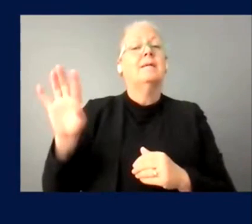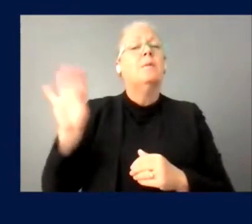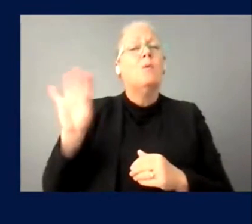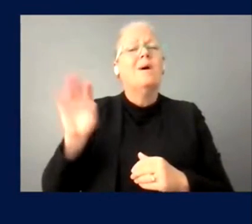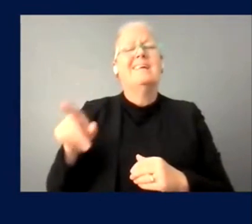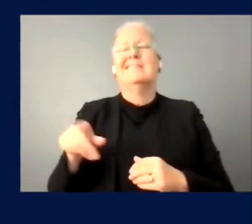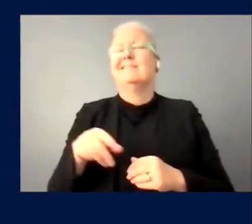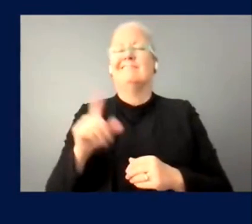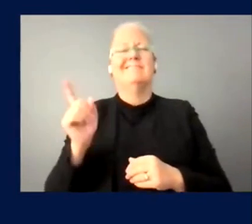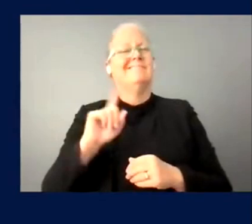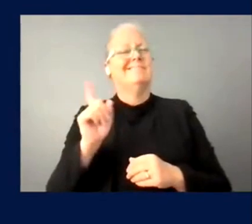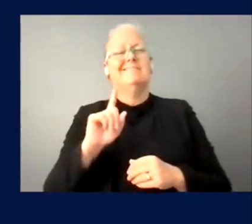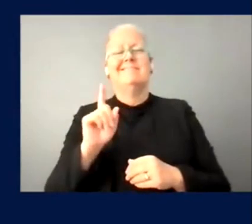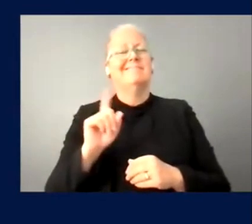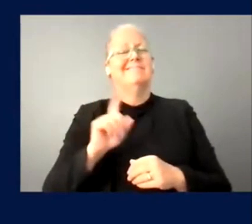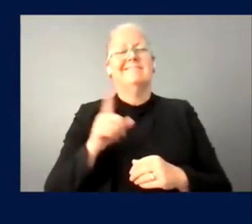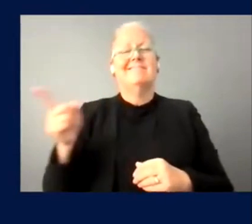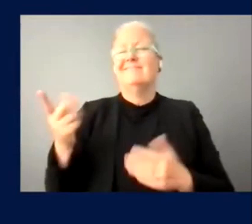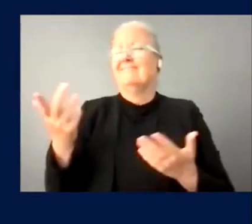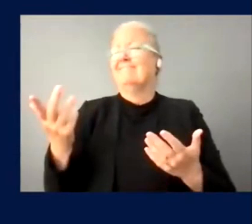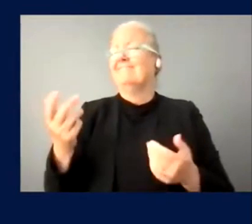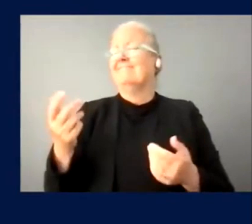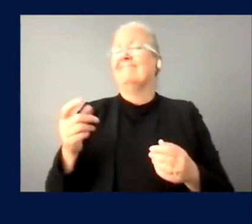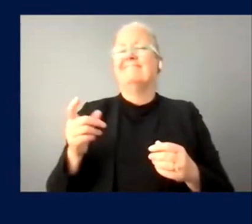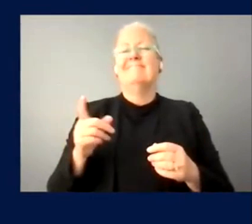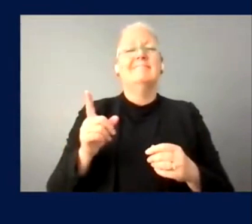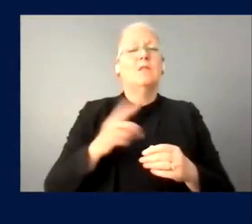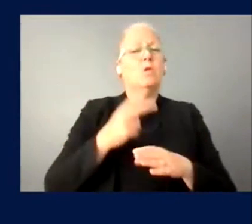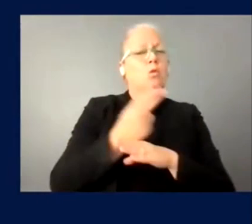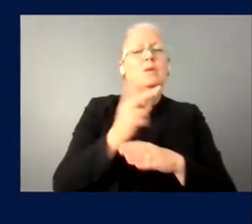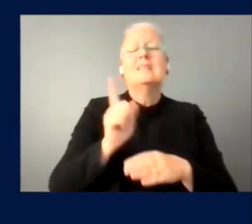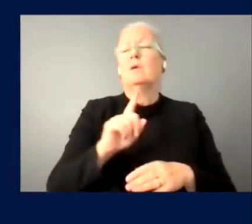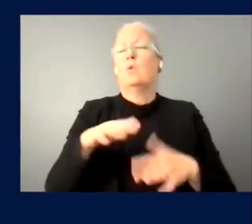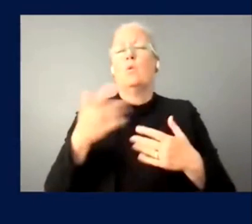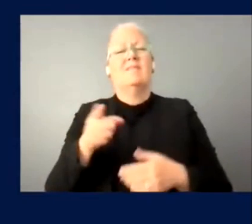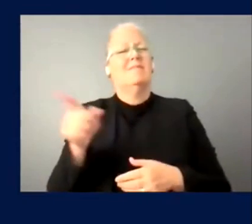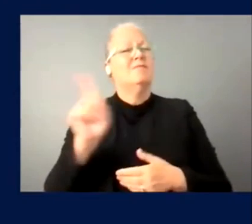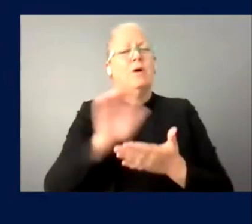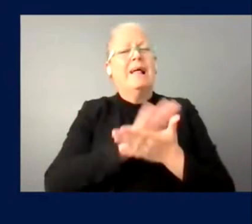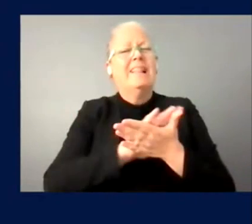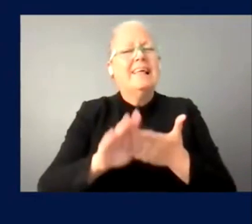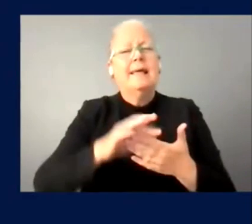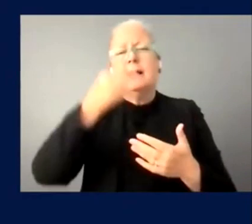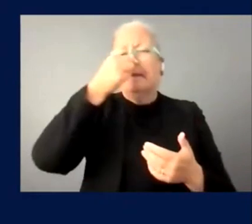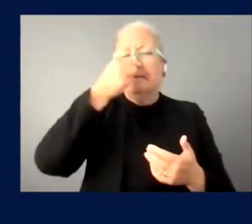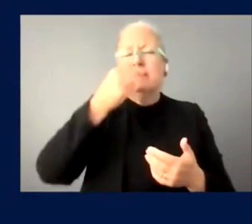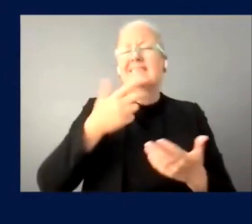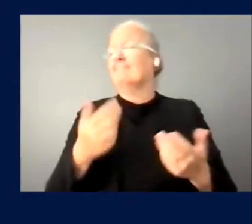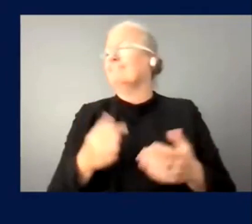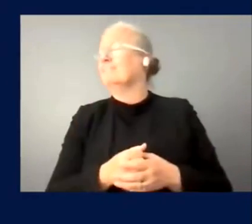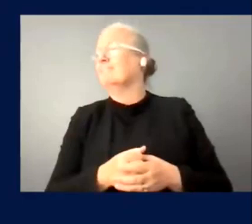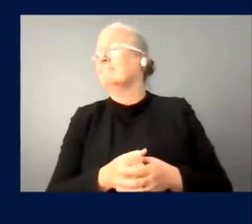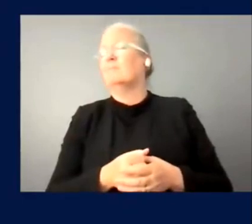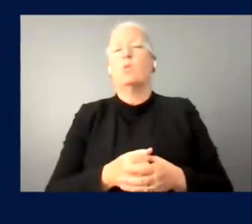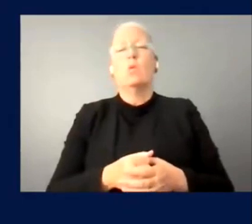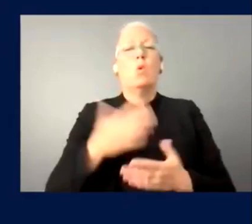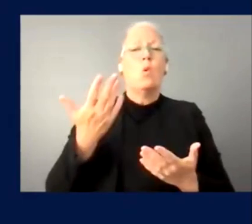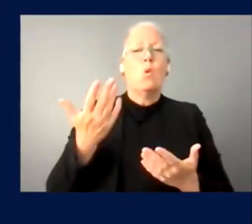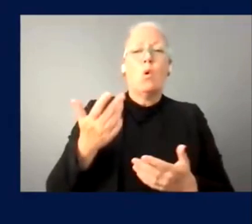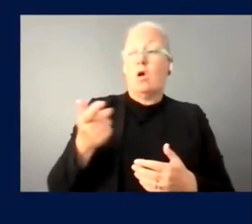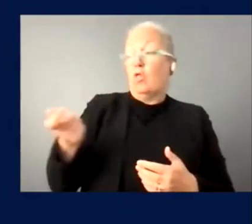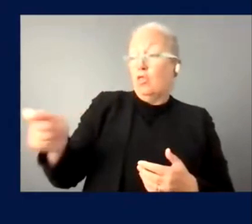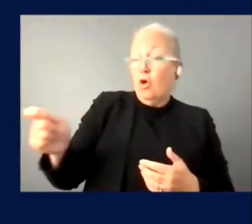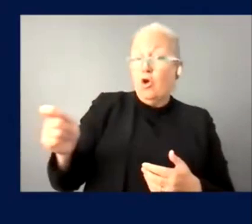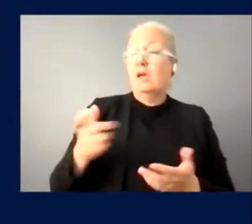unclean, misuse by non-disabled spectators causing longer queuing times. Sometimes they're locked with Euro